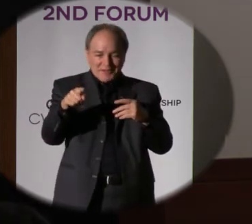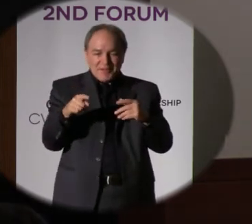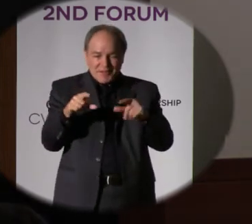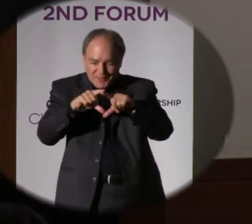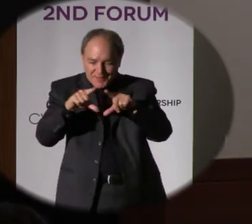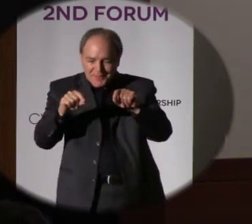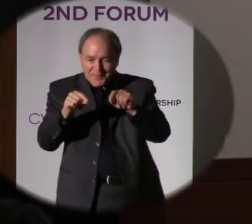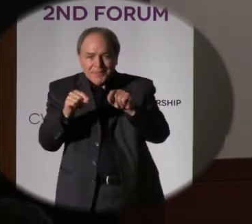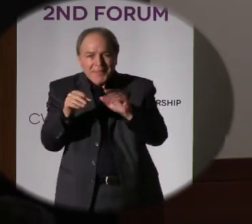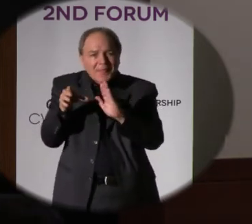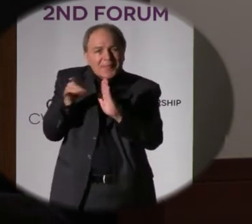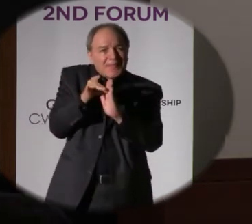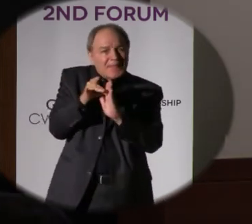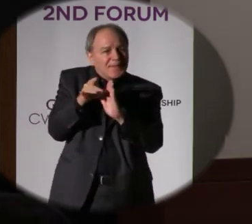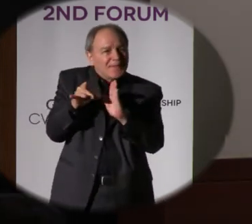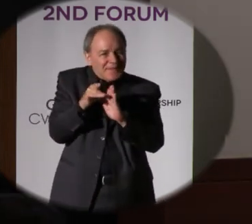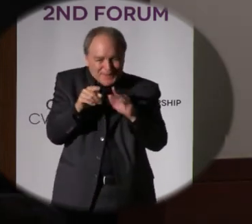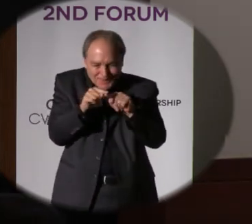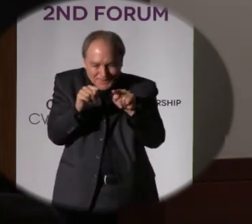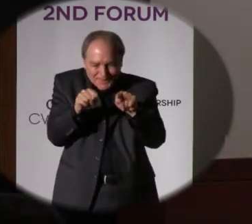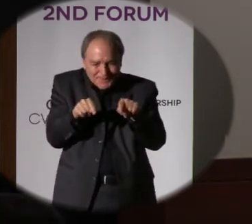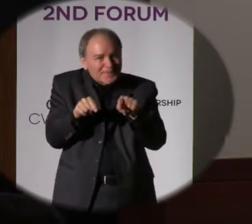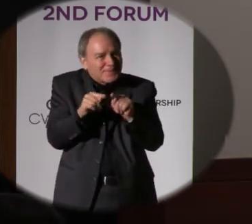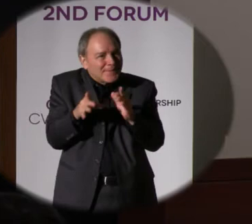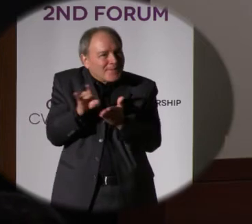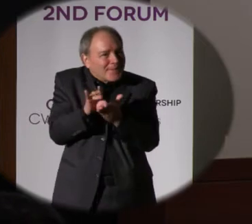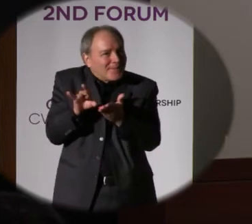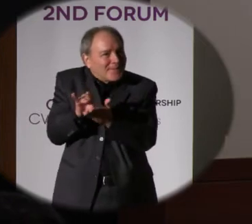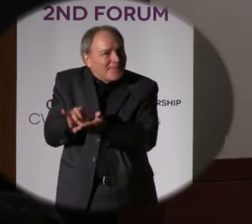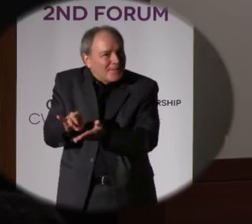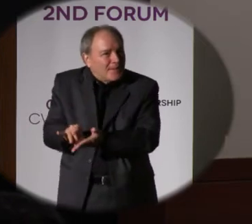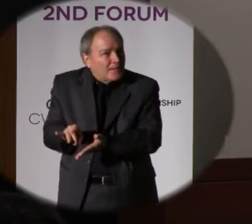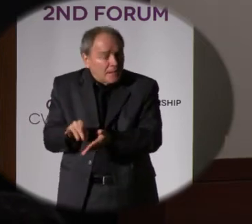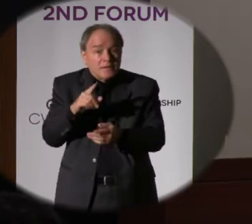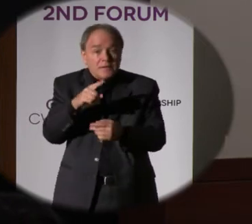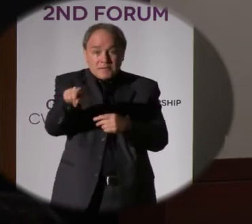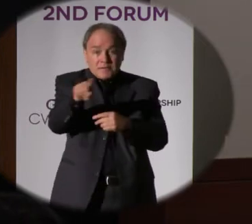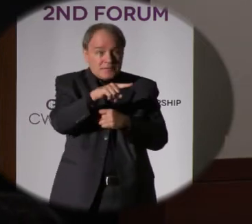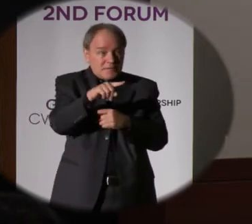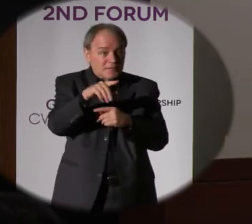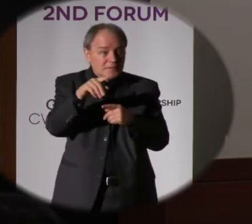yellow Post-its. Everybody should have some of these in their folder.